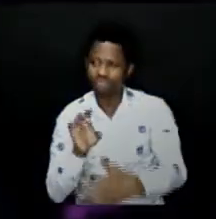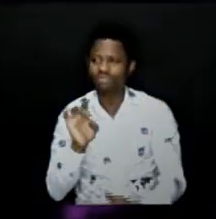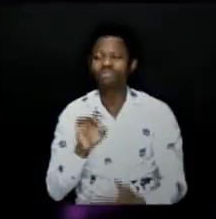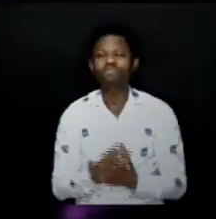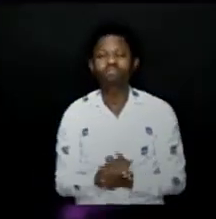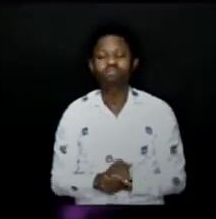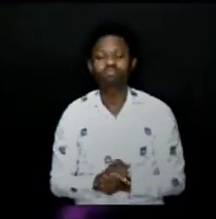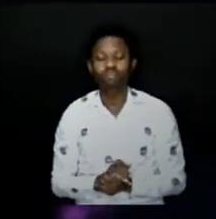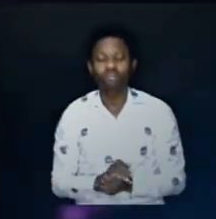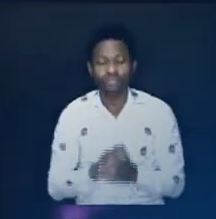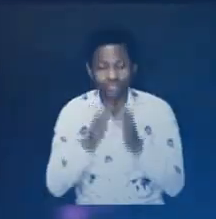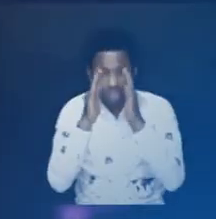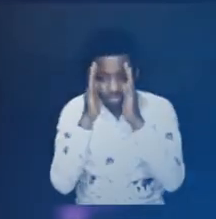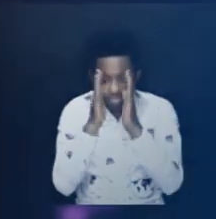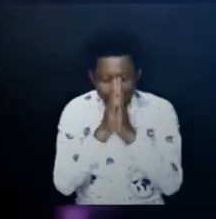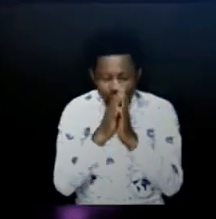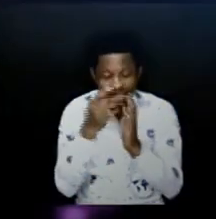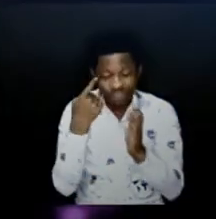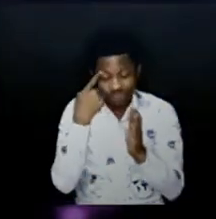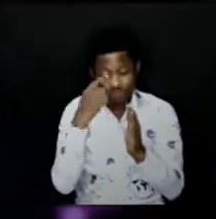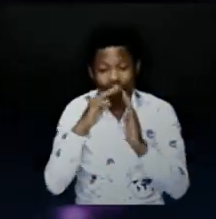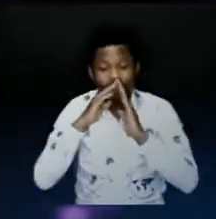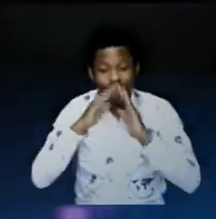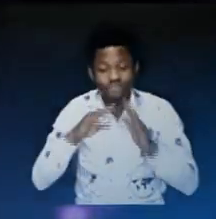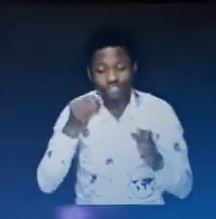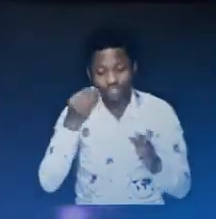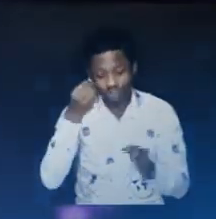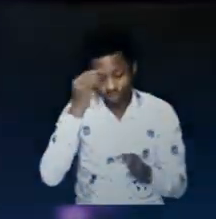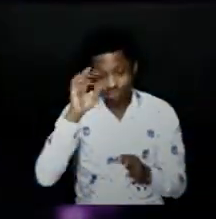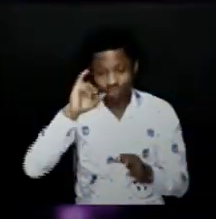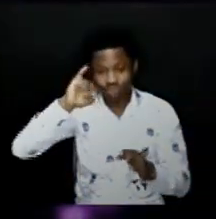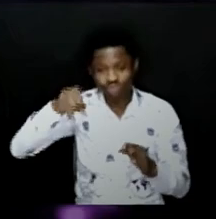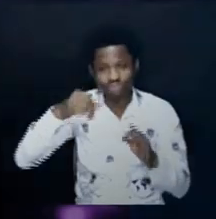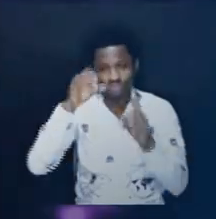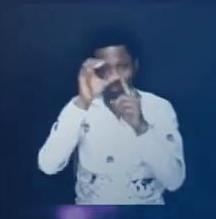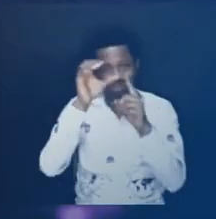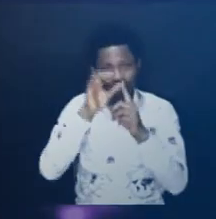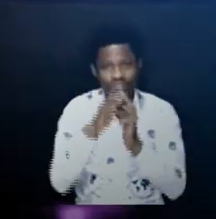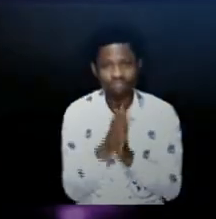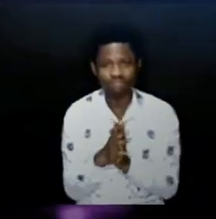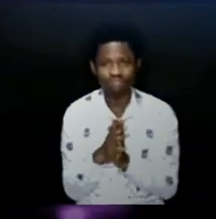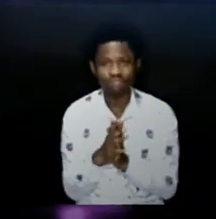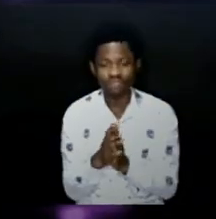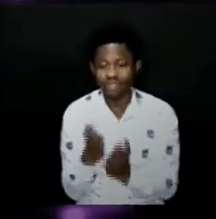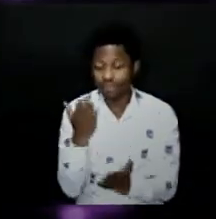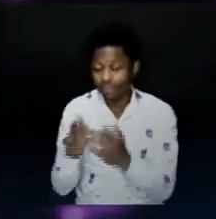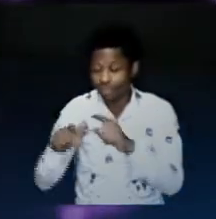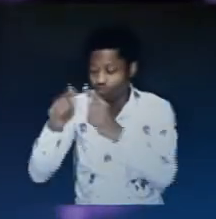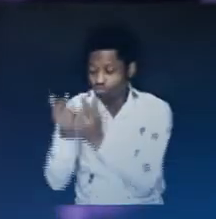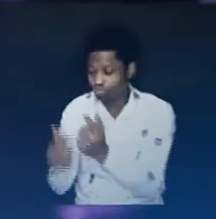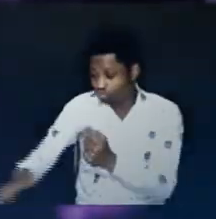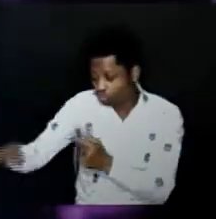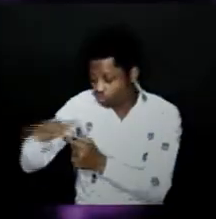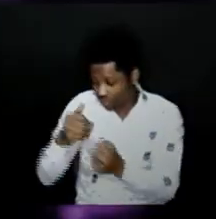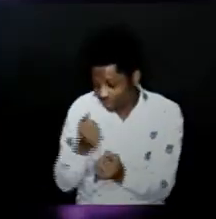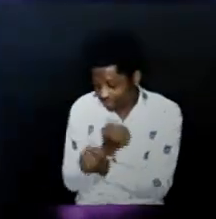Pray for the peace of Jerusalem. May those who love you be secure.